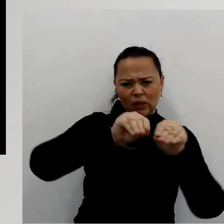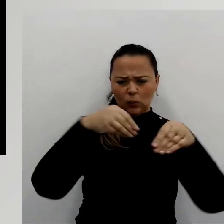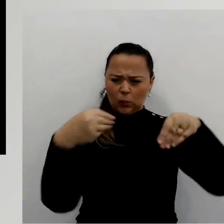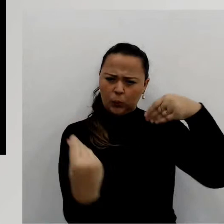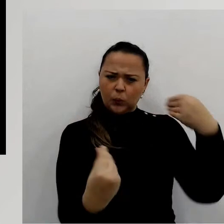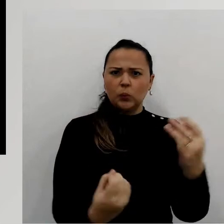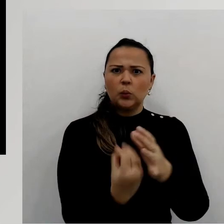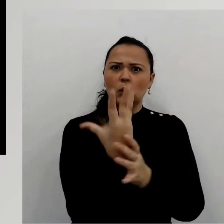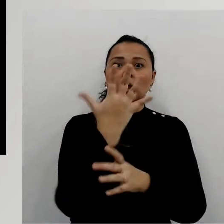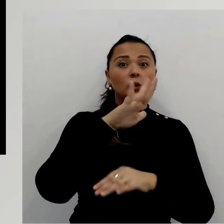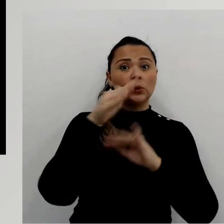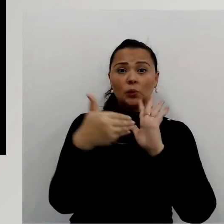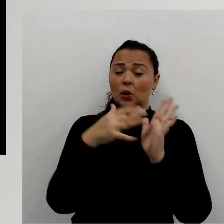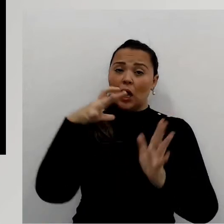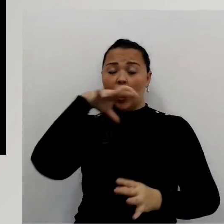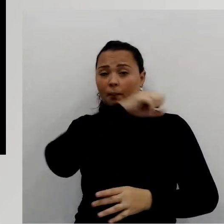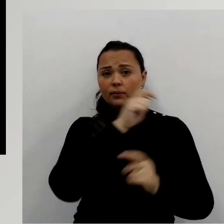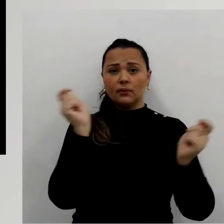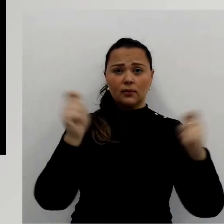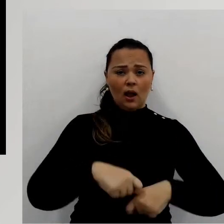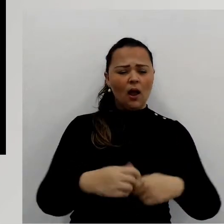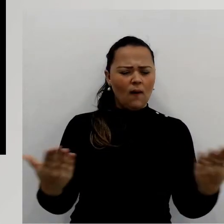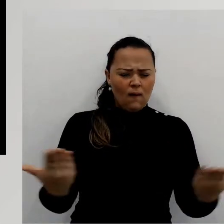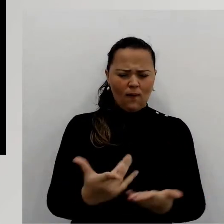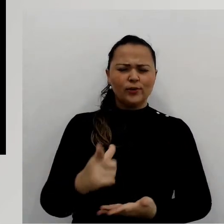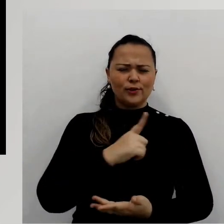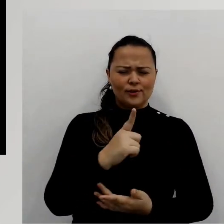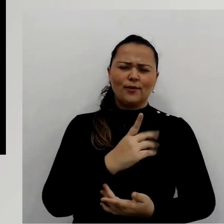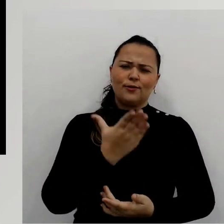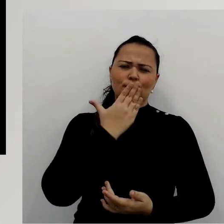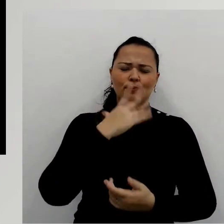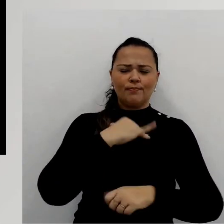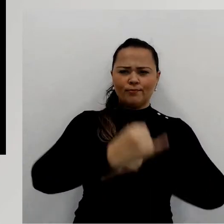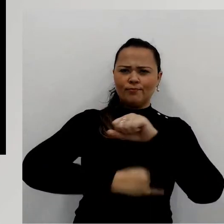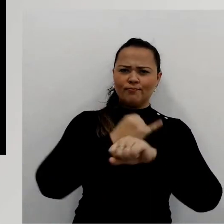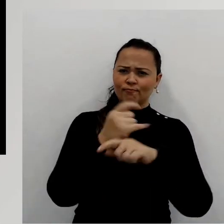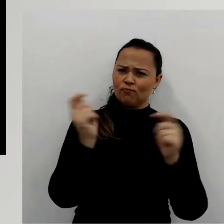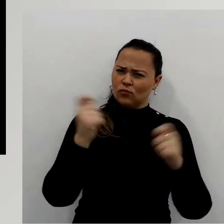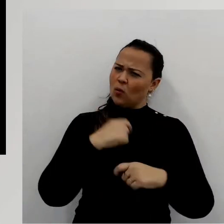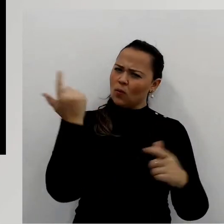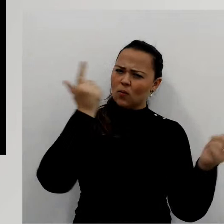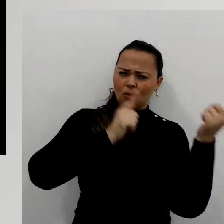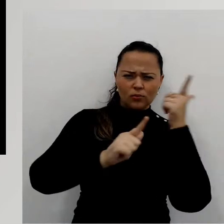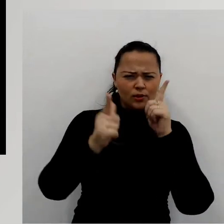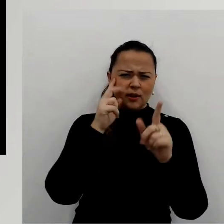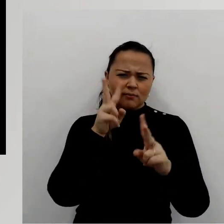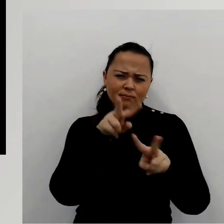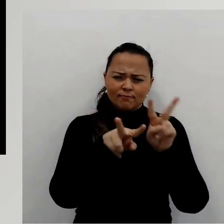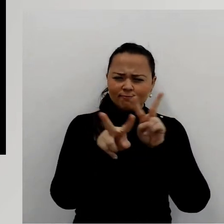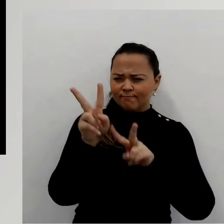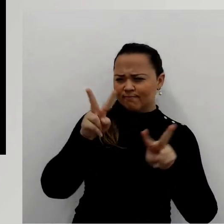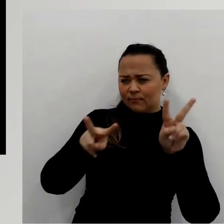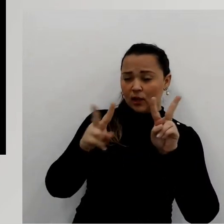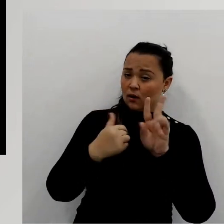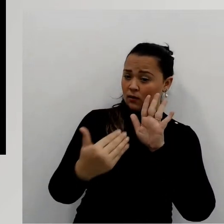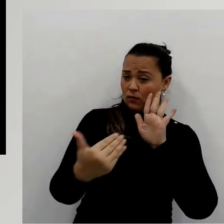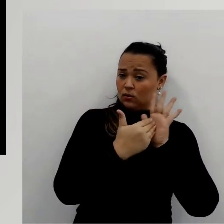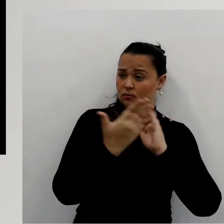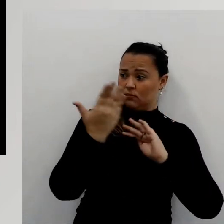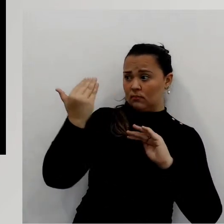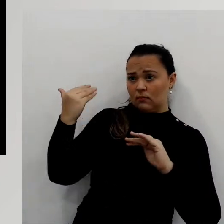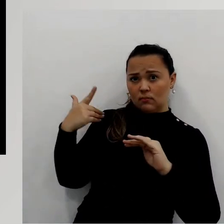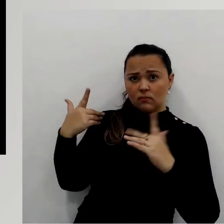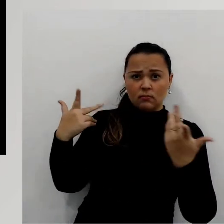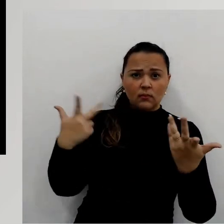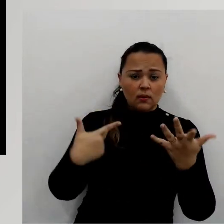printing have helped printers get through the last recession and are helping them now because they are creating new markets for printers.